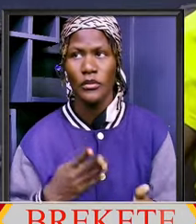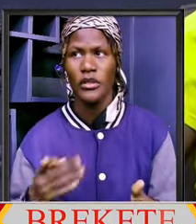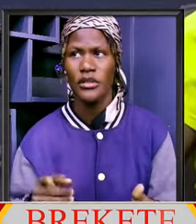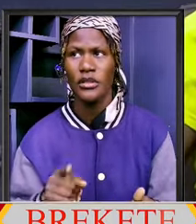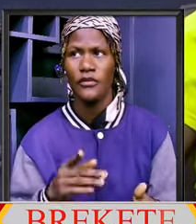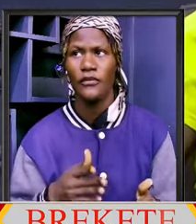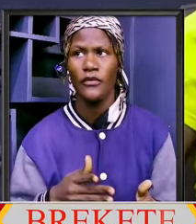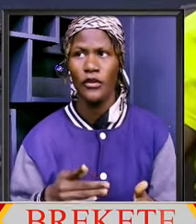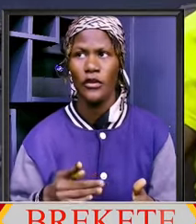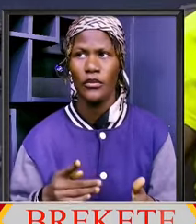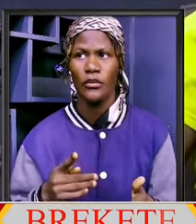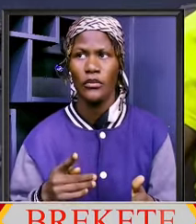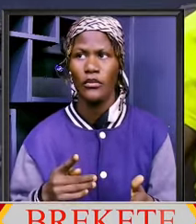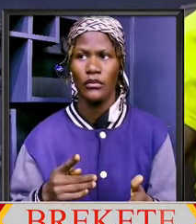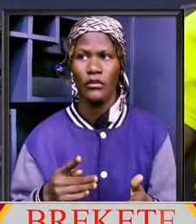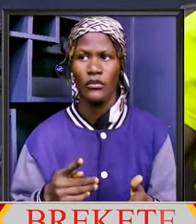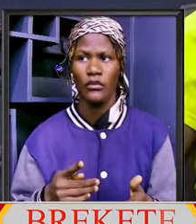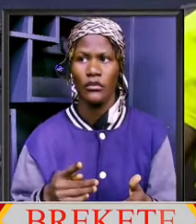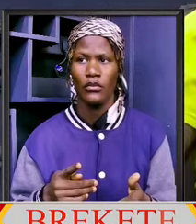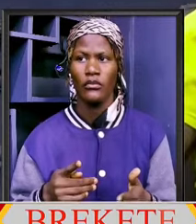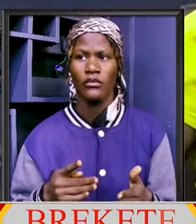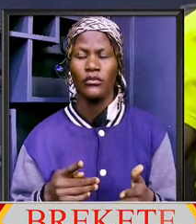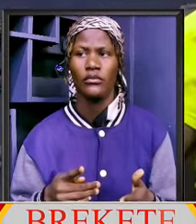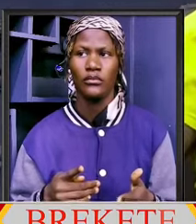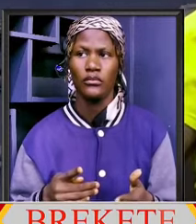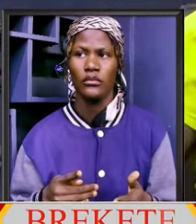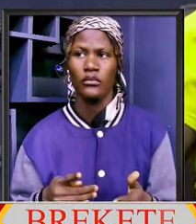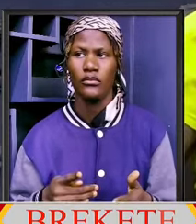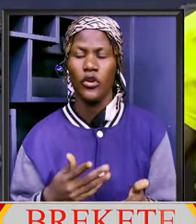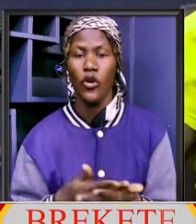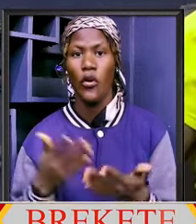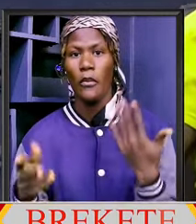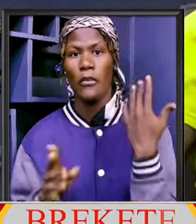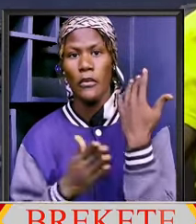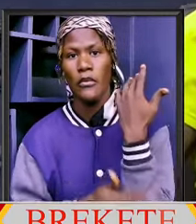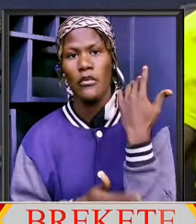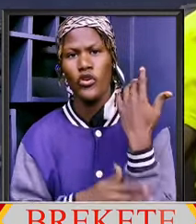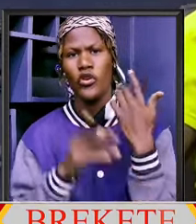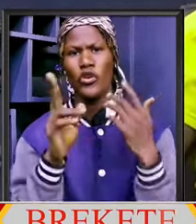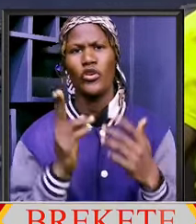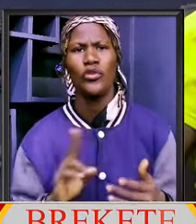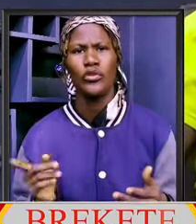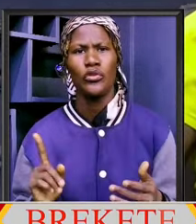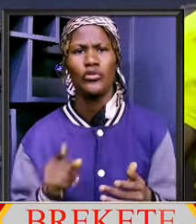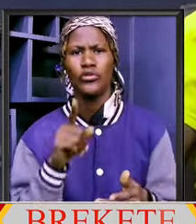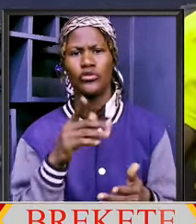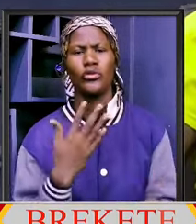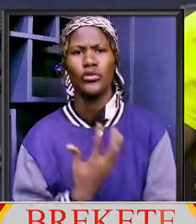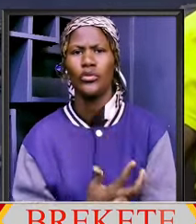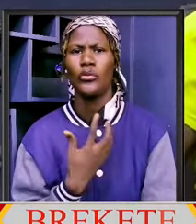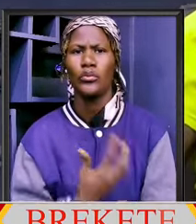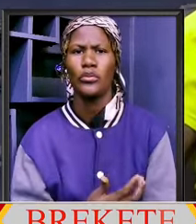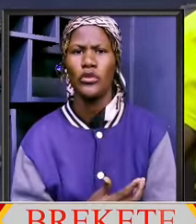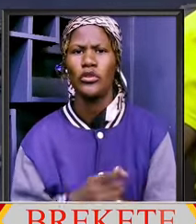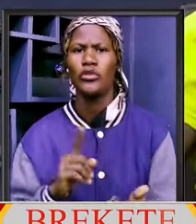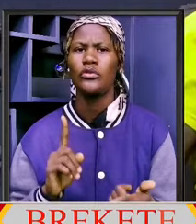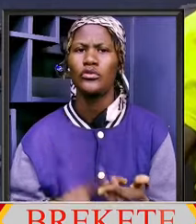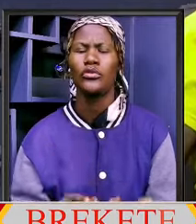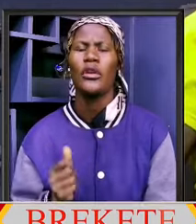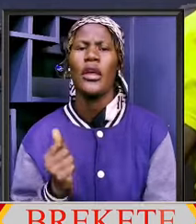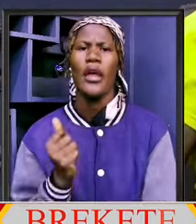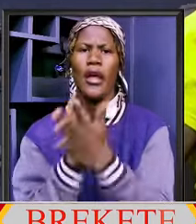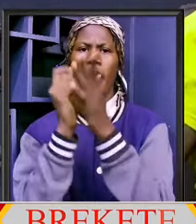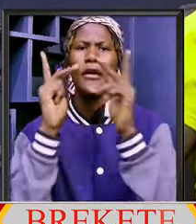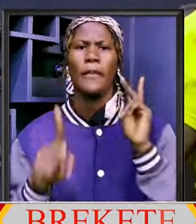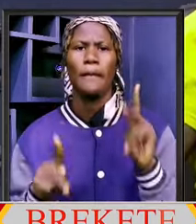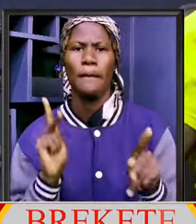buy cassava. From cassava, you... Mama, they talk, say you use your money, help people. Thank you. God bless you. Exactly.